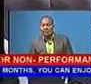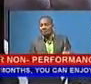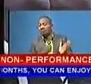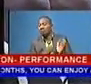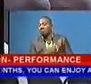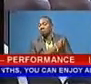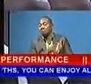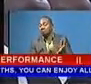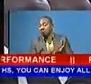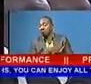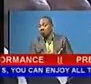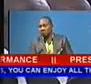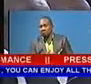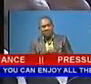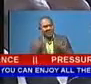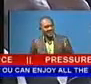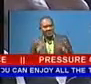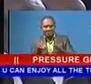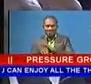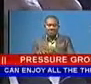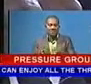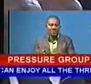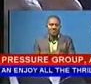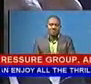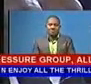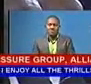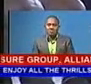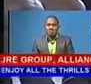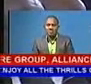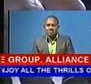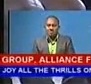evidence that has already gone in.